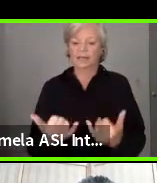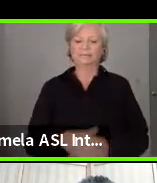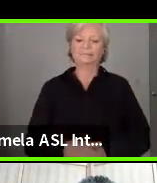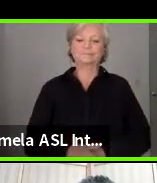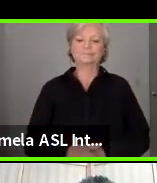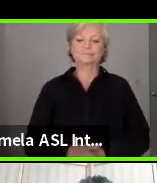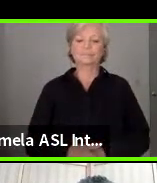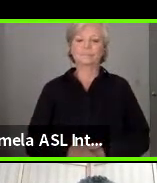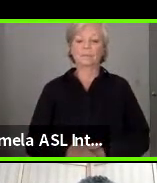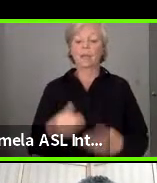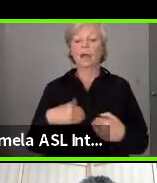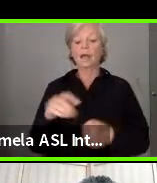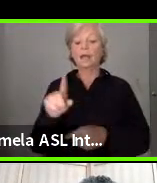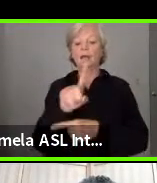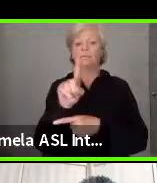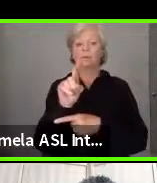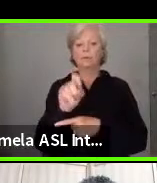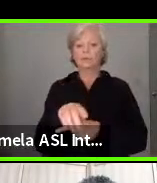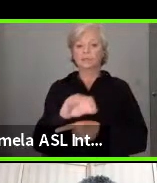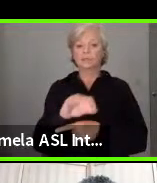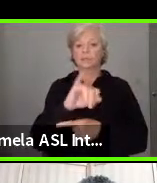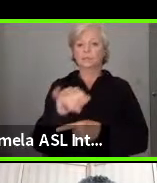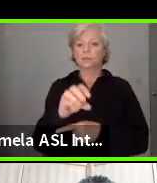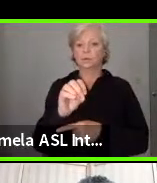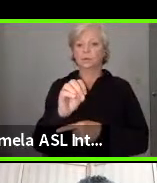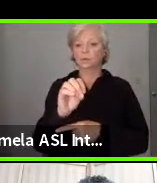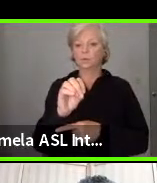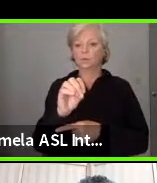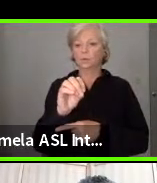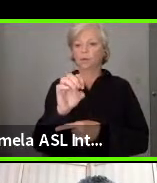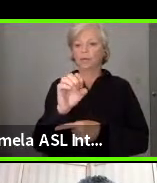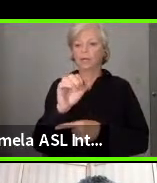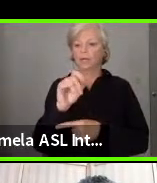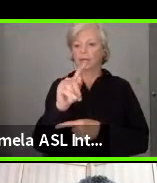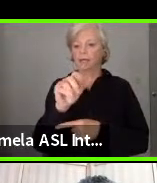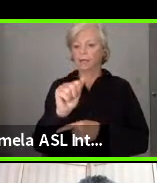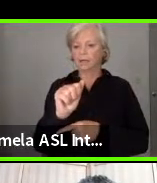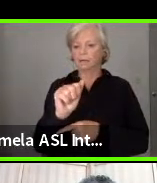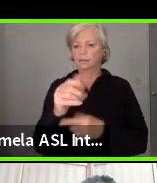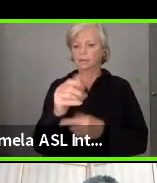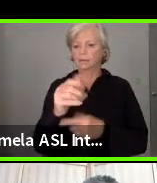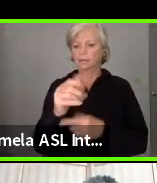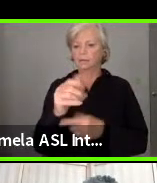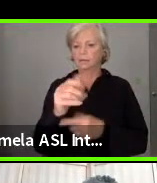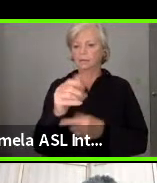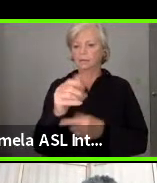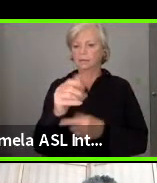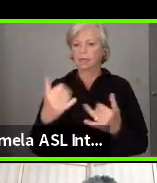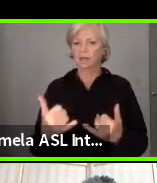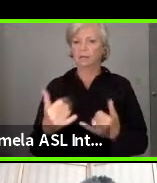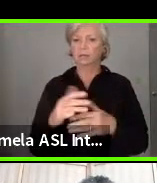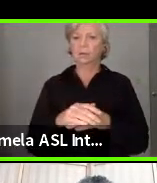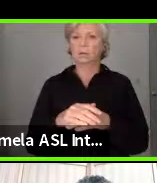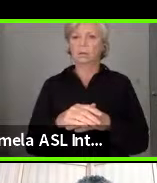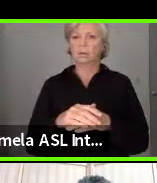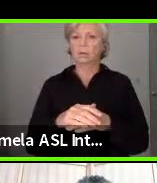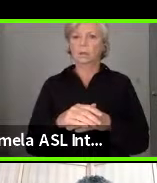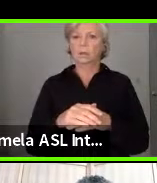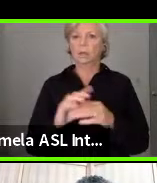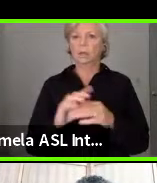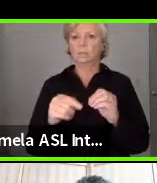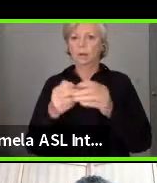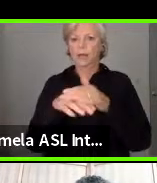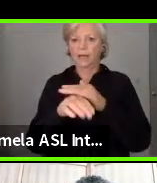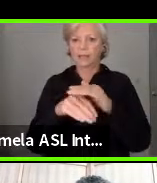And I have a question, Joan Edelstein with the Alameda County School Nurses, just as far as access for the information on the